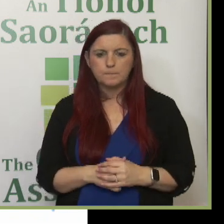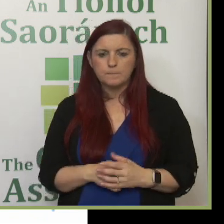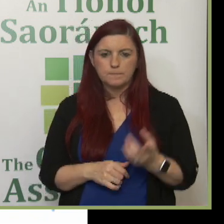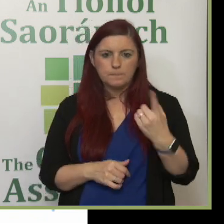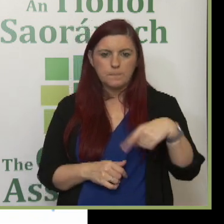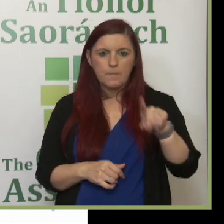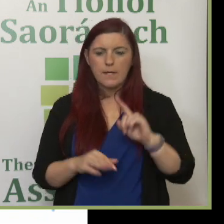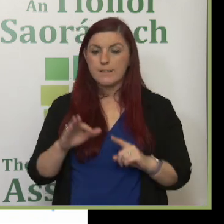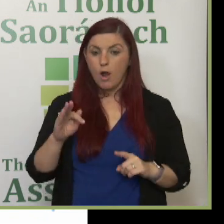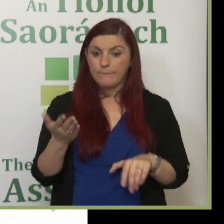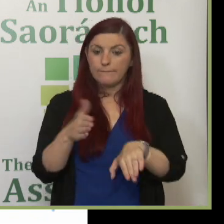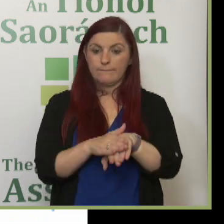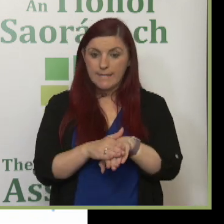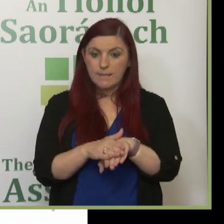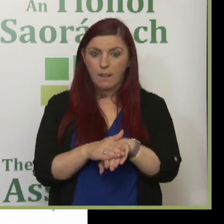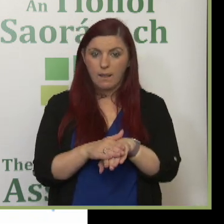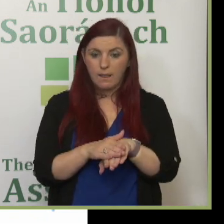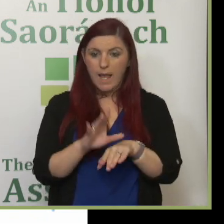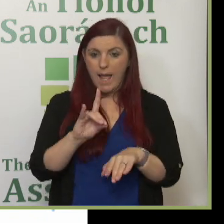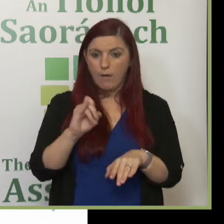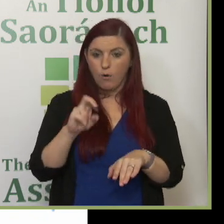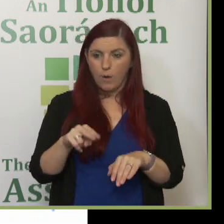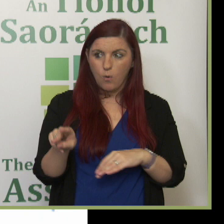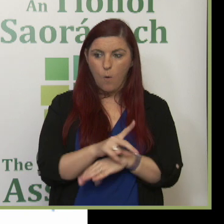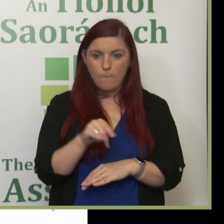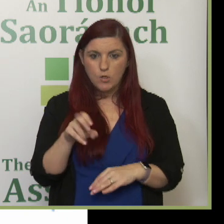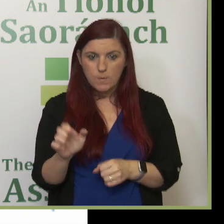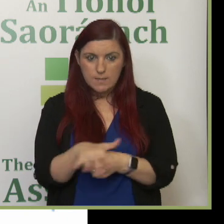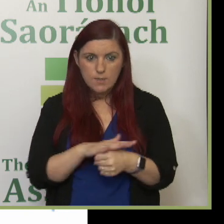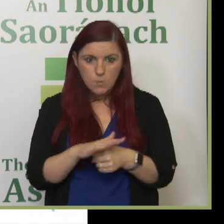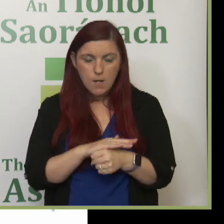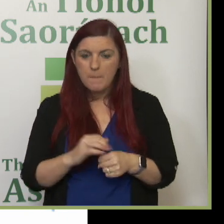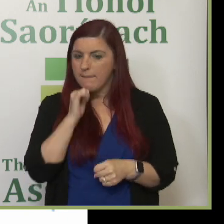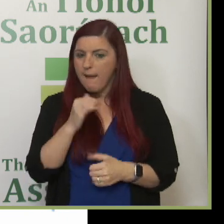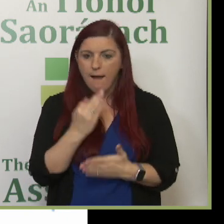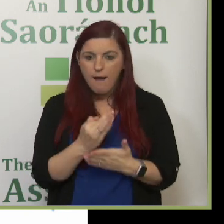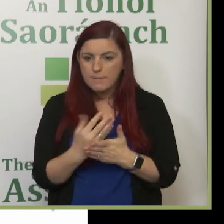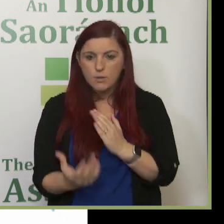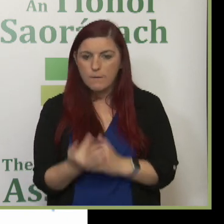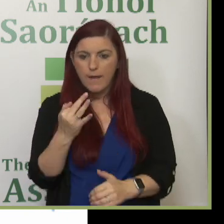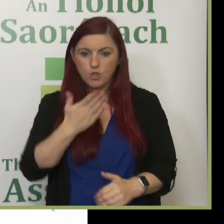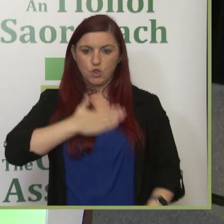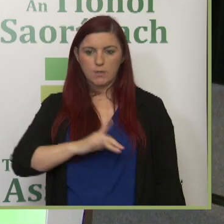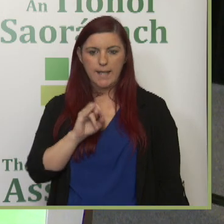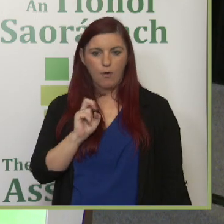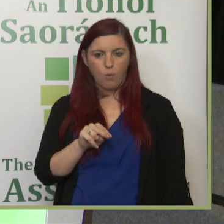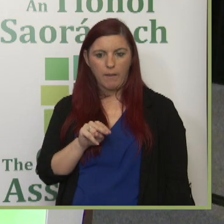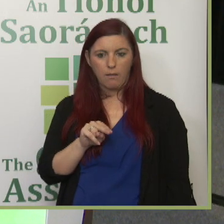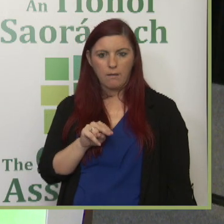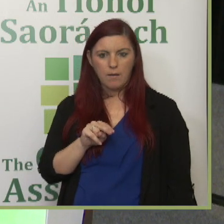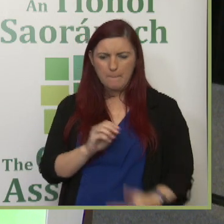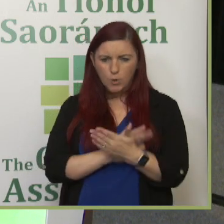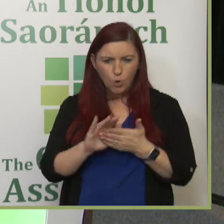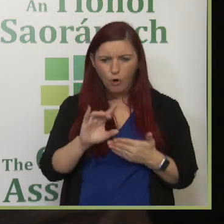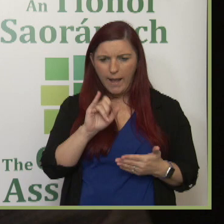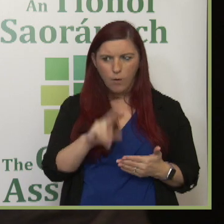of fatal heroin overdose cases. And what you see is rarely in this do we find heroin isolation. If you look at that little red circle in the